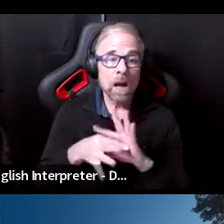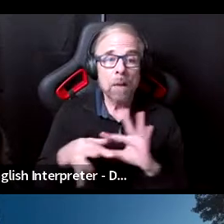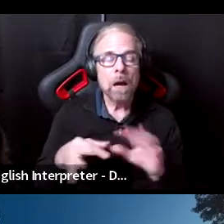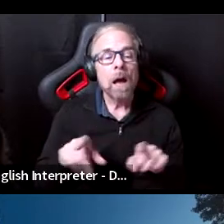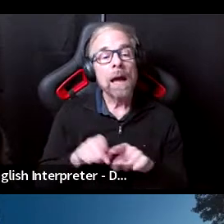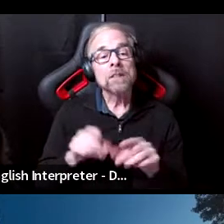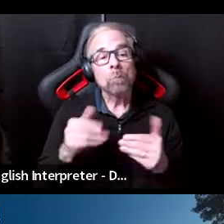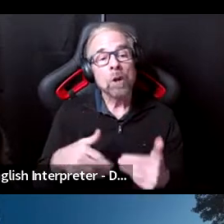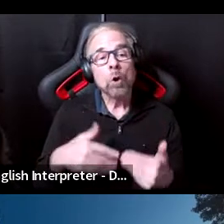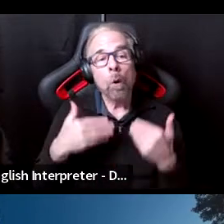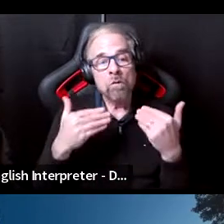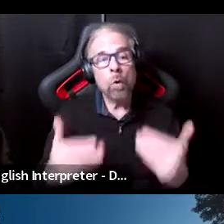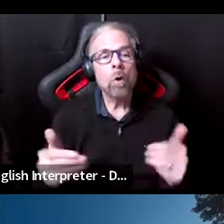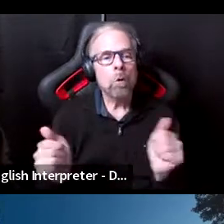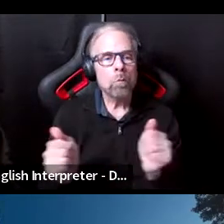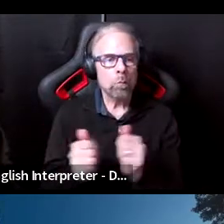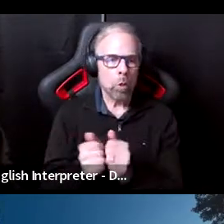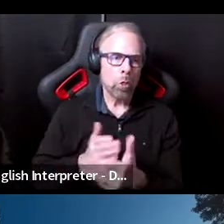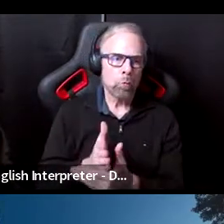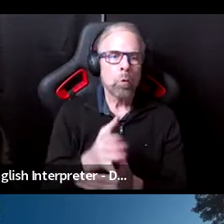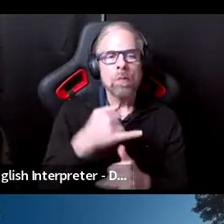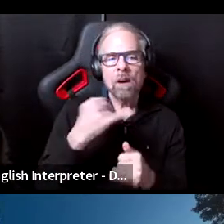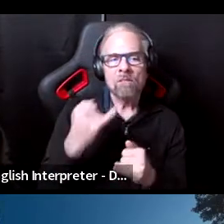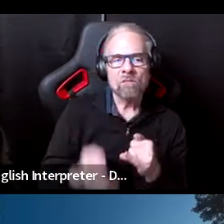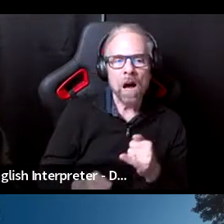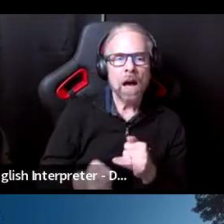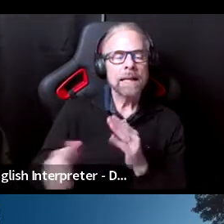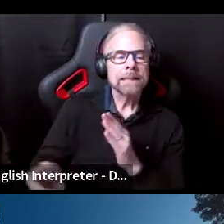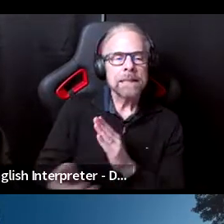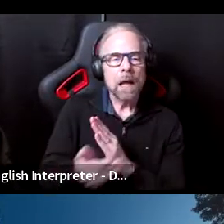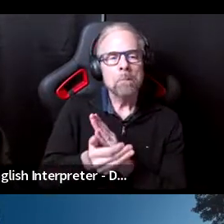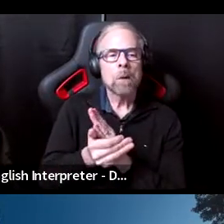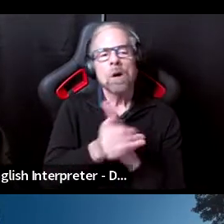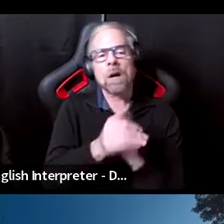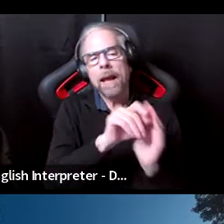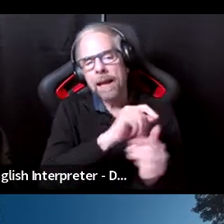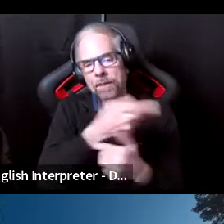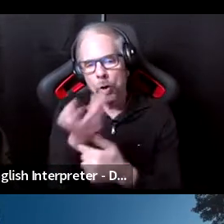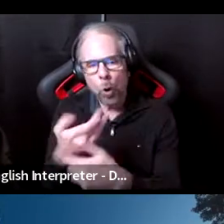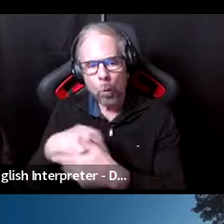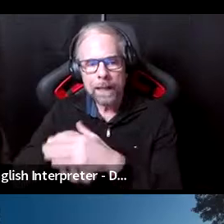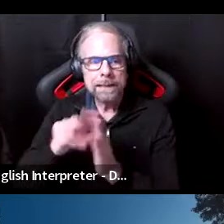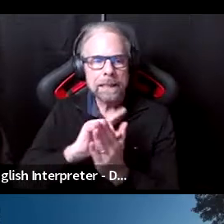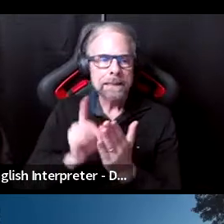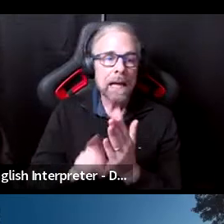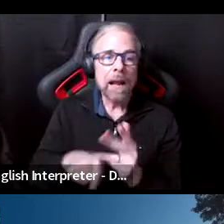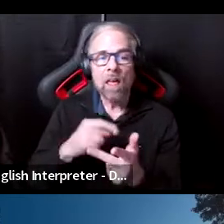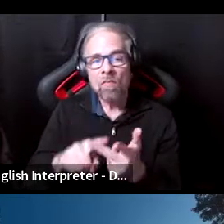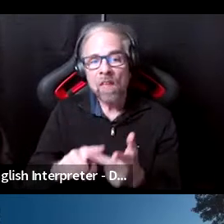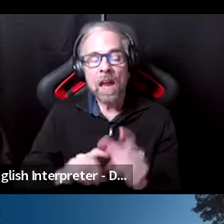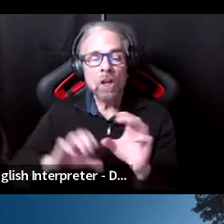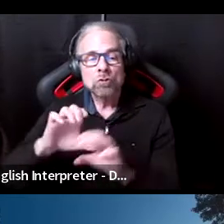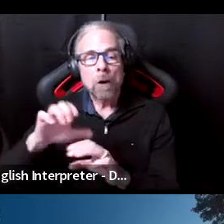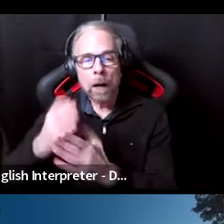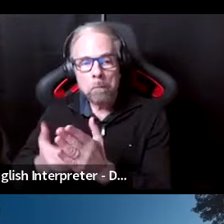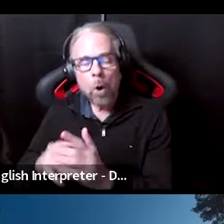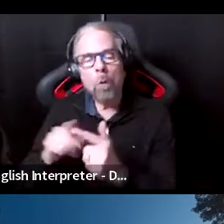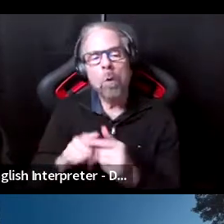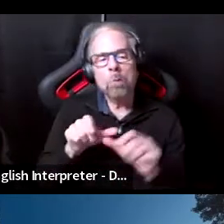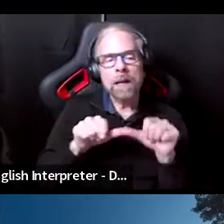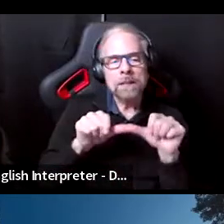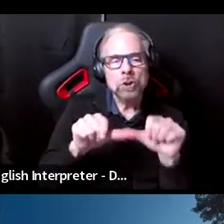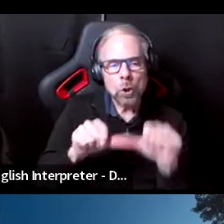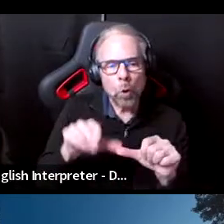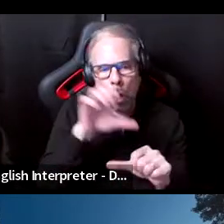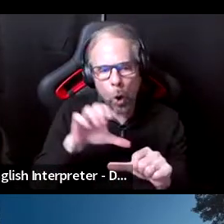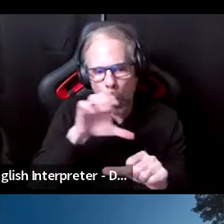move forward through the final supplemental, into design, and then into construction phases, we're going to continue to look for opportunities to